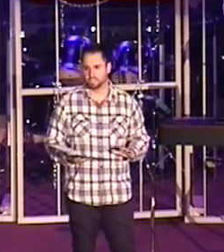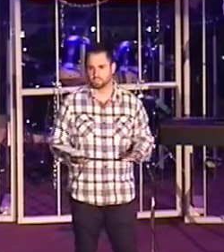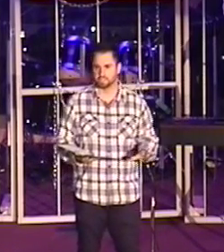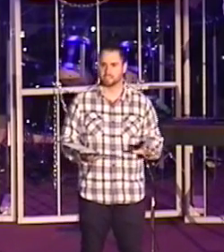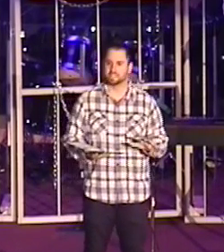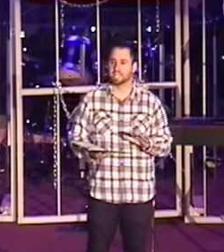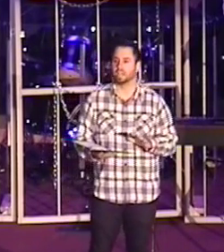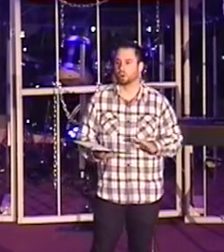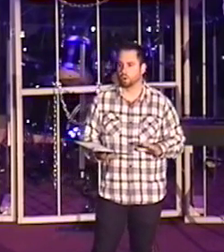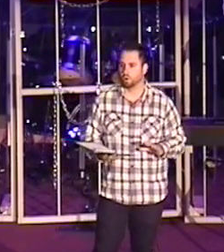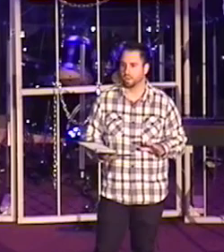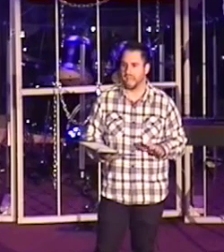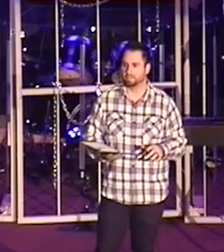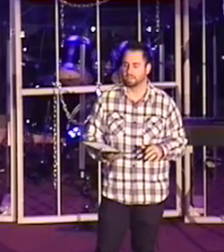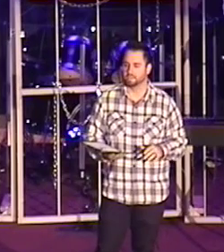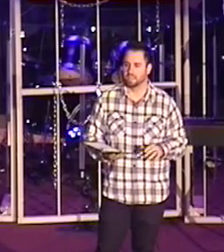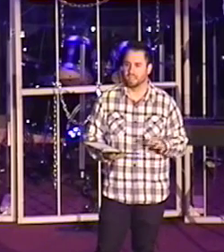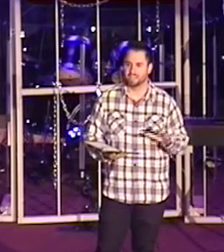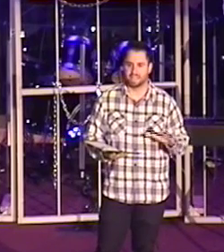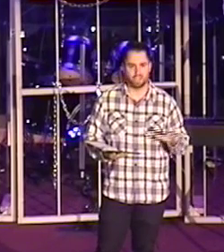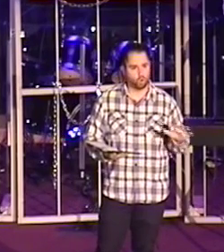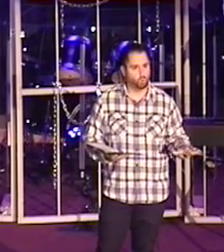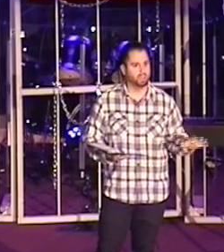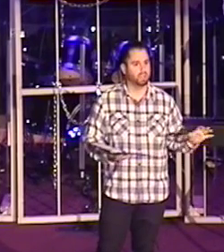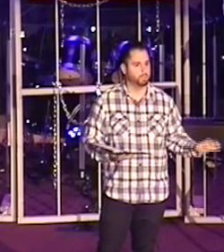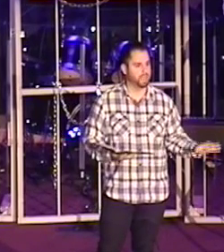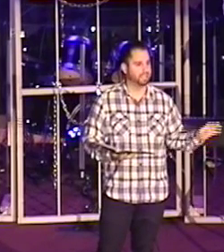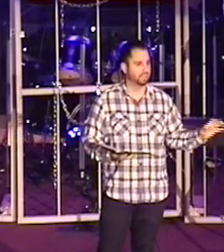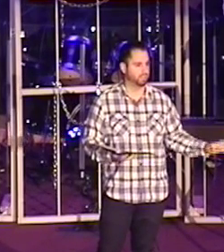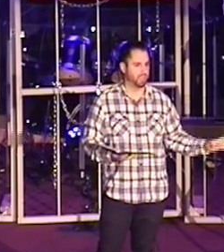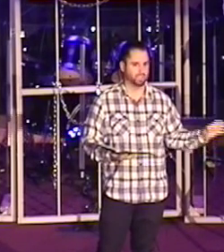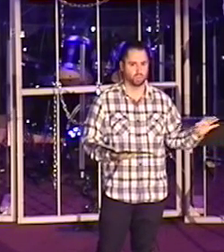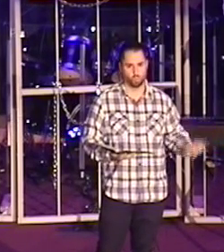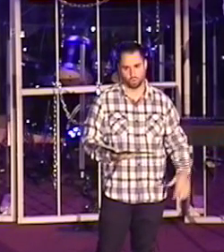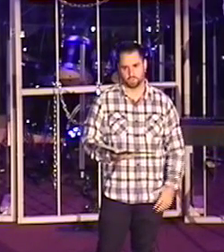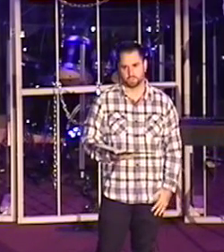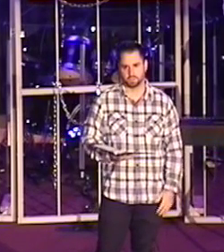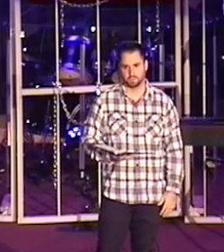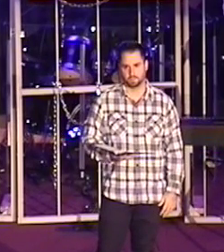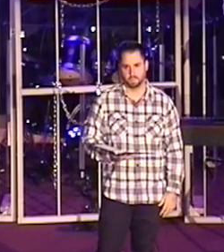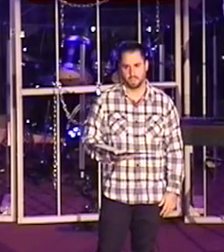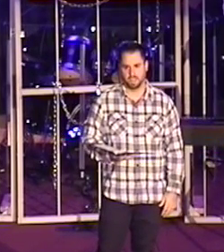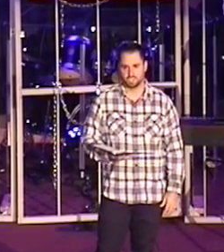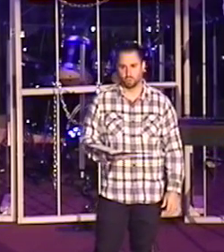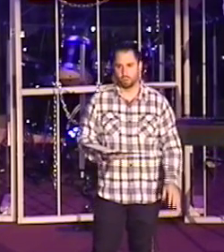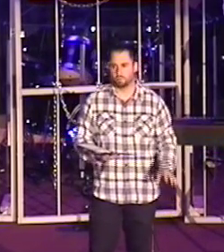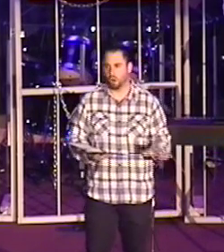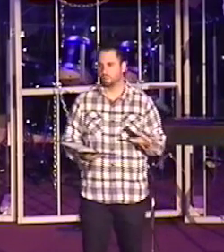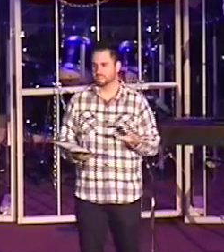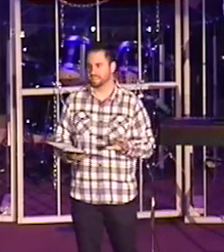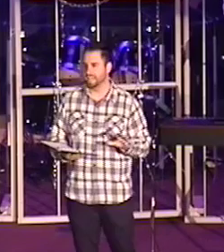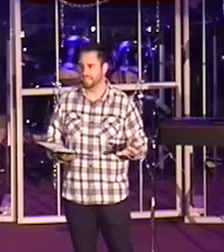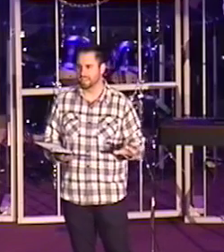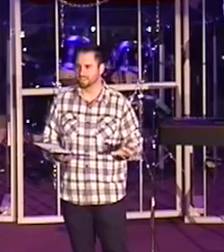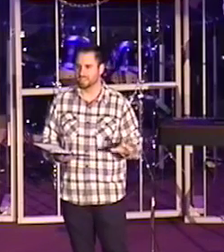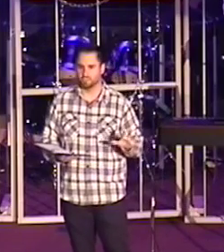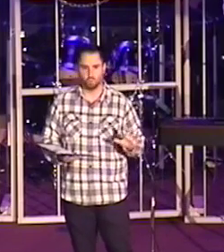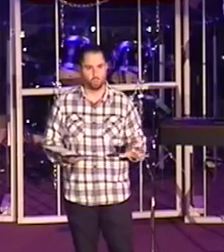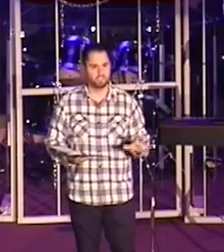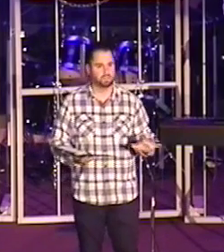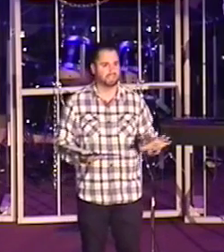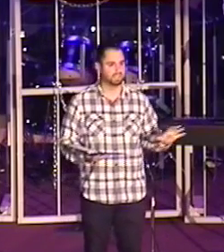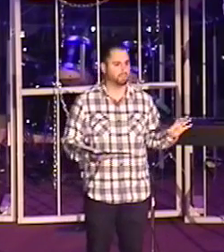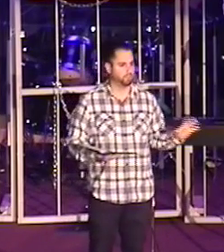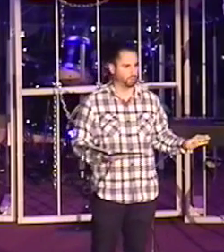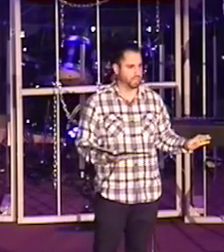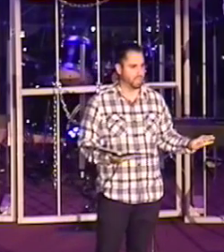men pleaser and seeking our own happiness, is that it only makes things worse. So what Paul was saying here is that if you